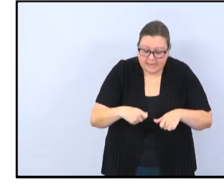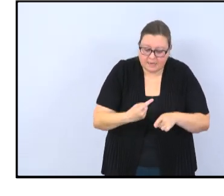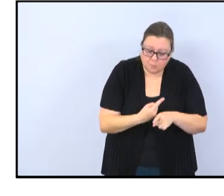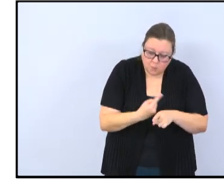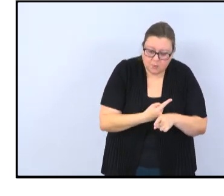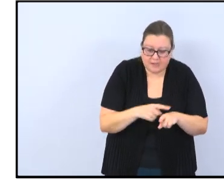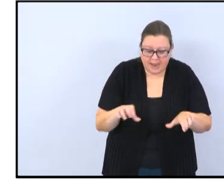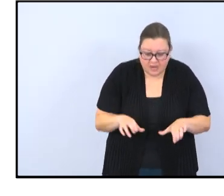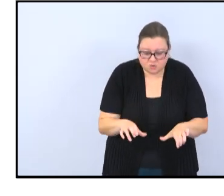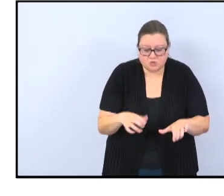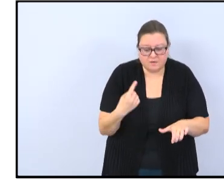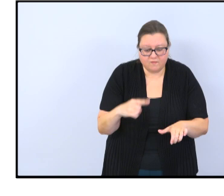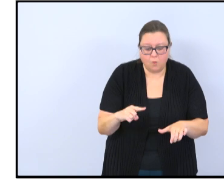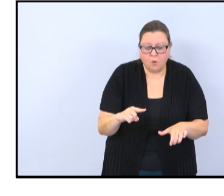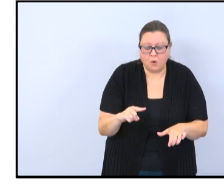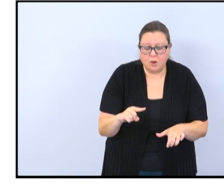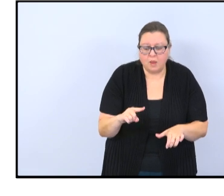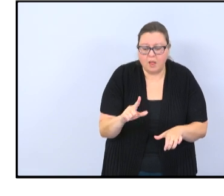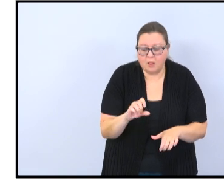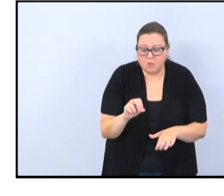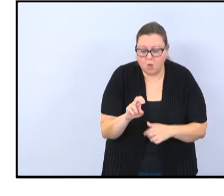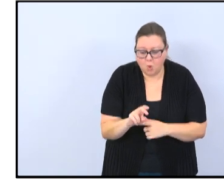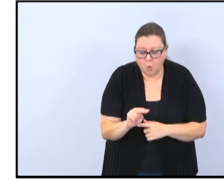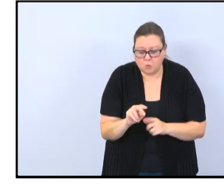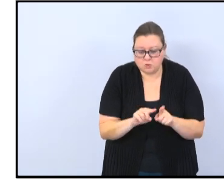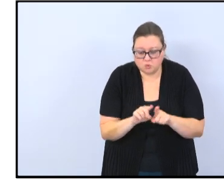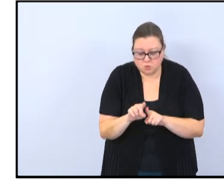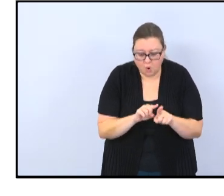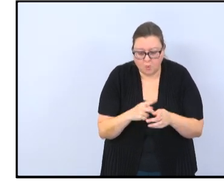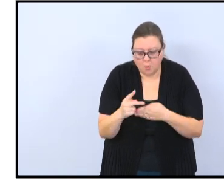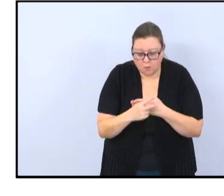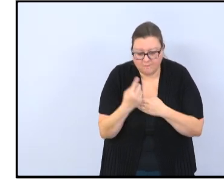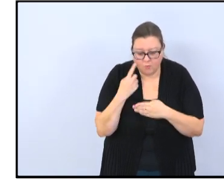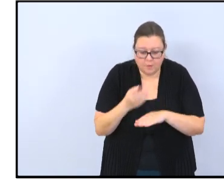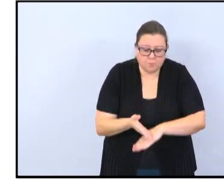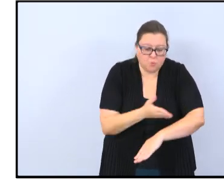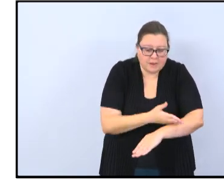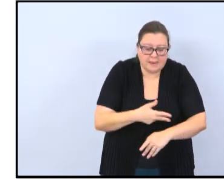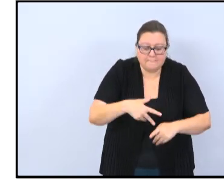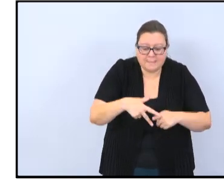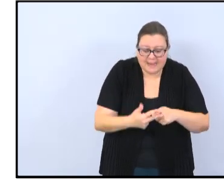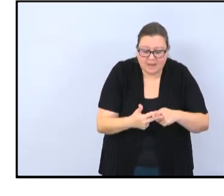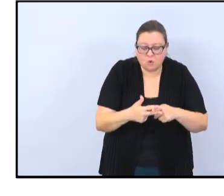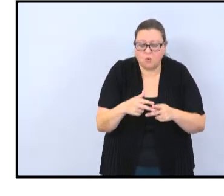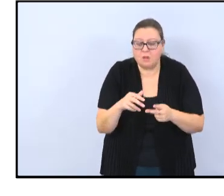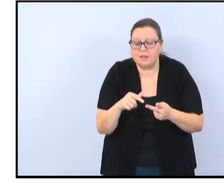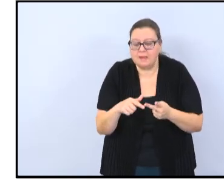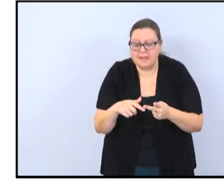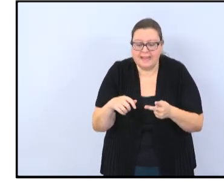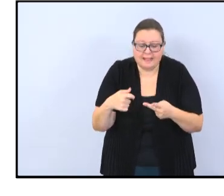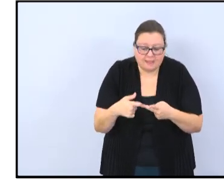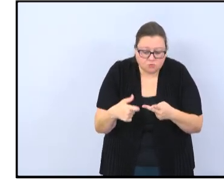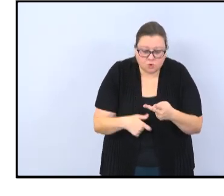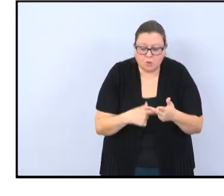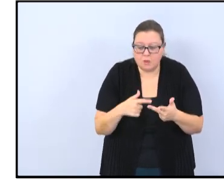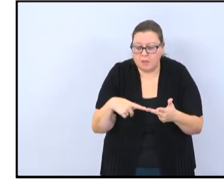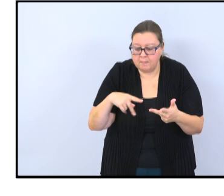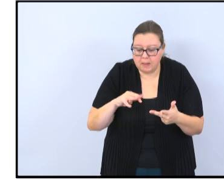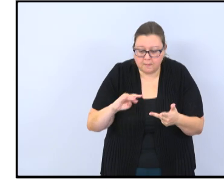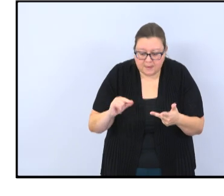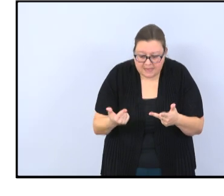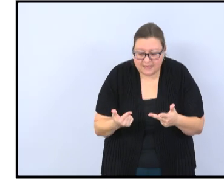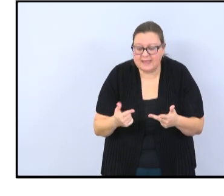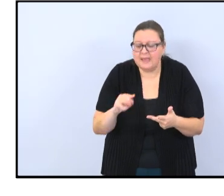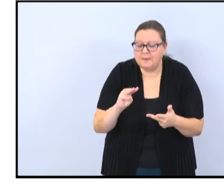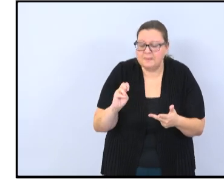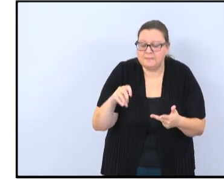action on Lone Star Program for Improvement of Mechanical Engineering and Plumbing, MEP systems at various campuses. Ms. Faretta, you